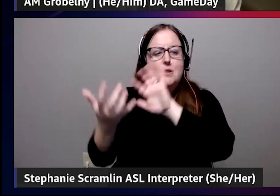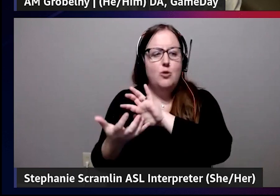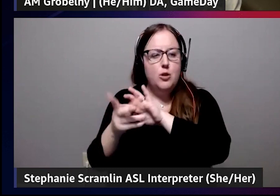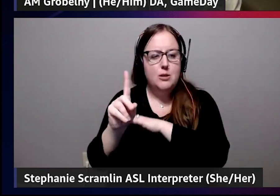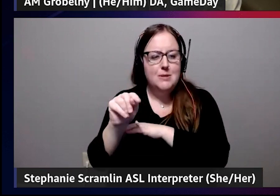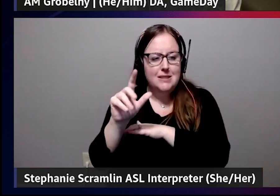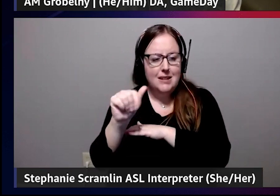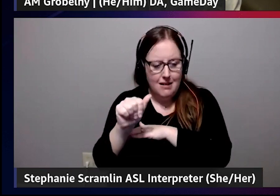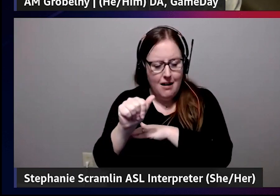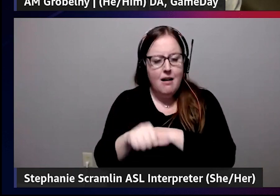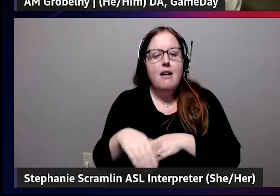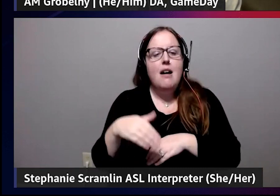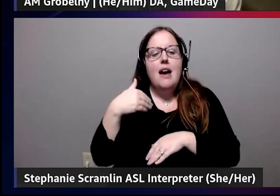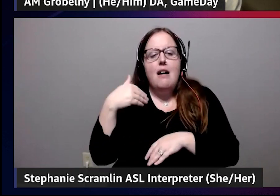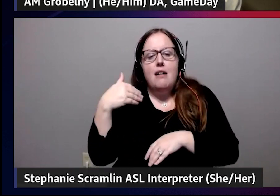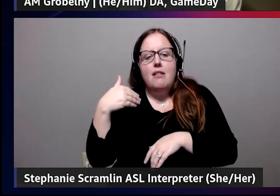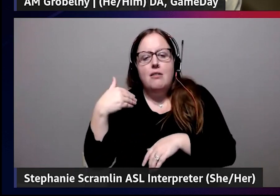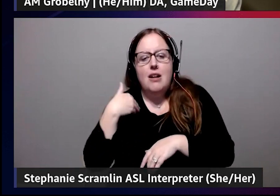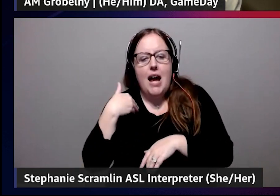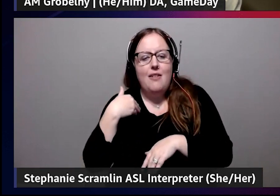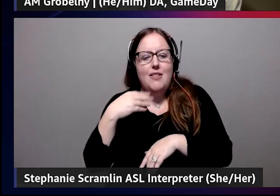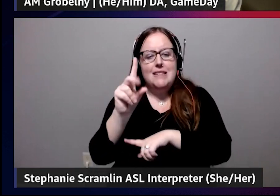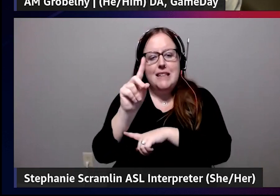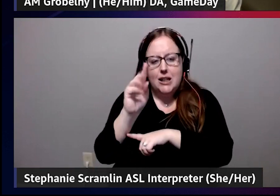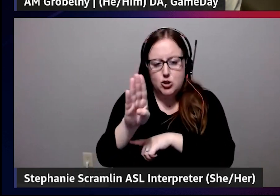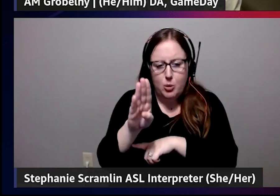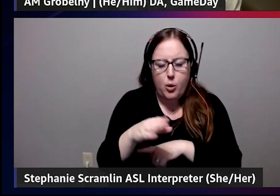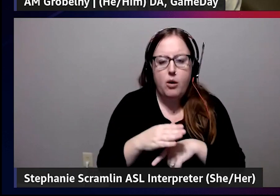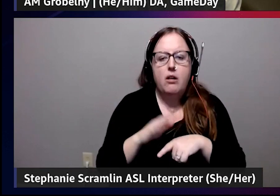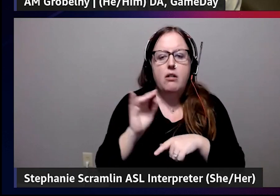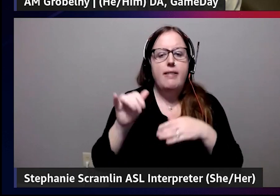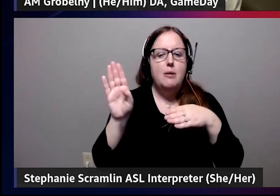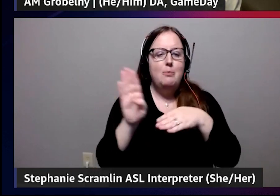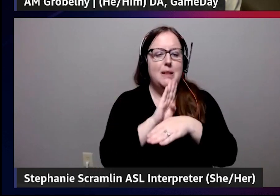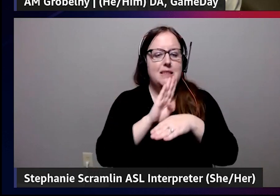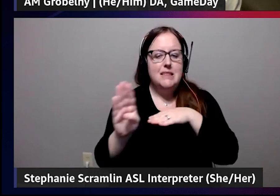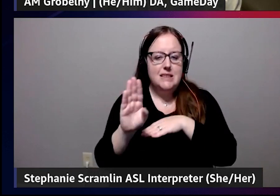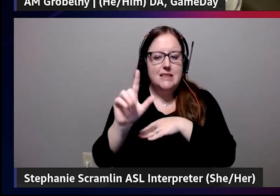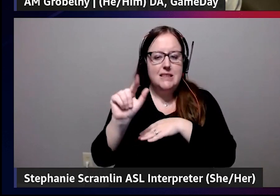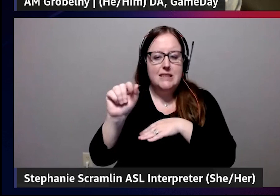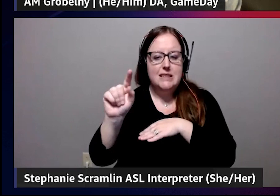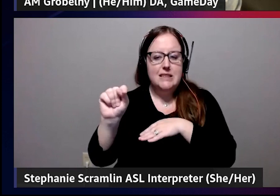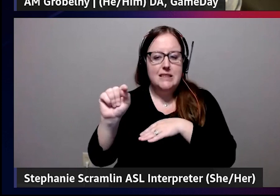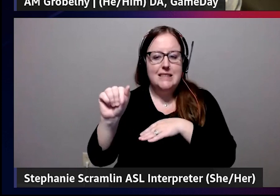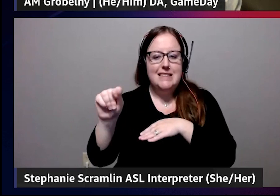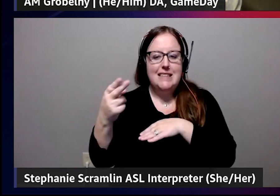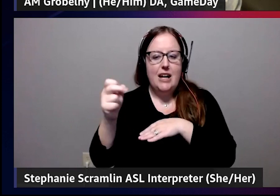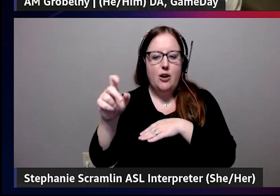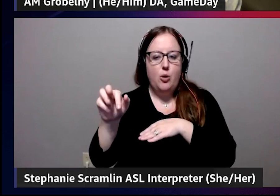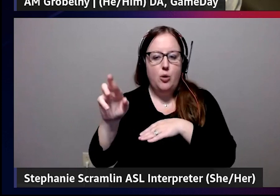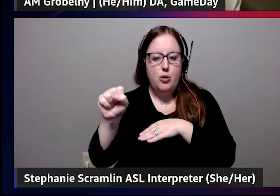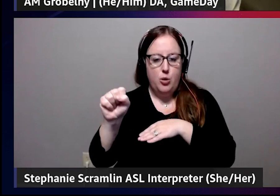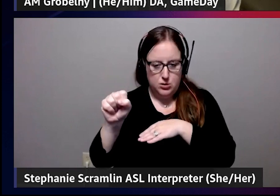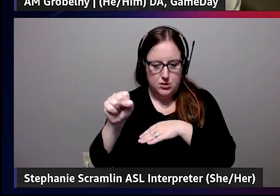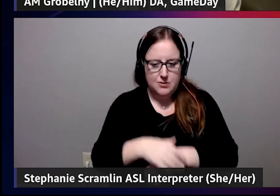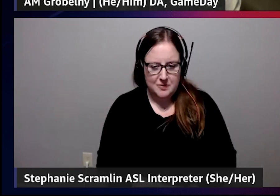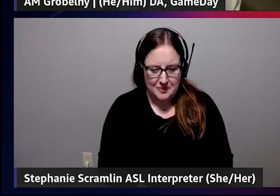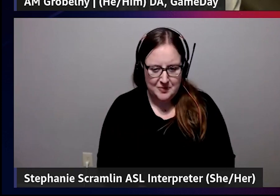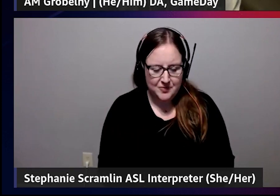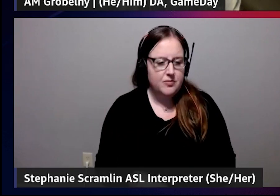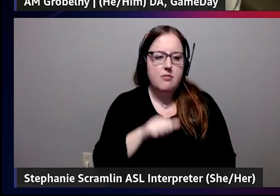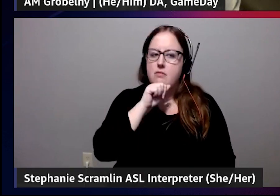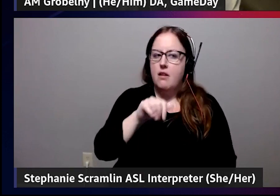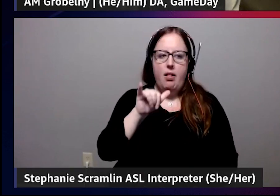creating insights and dashboards that business stakeholders will consume. Love it. I love